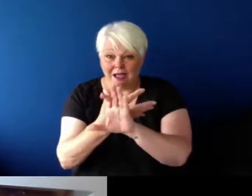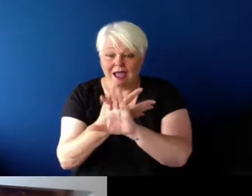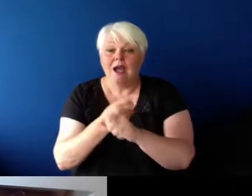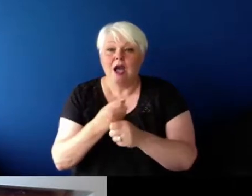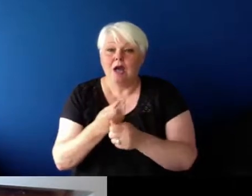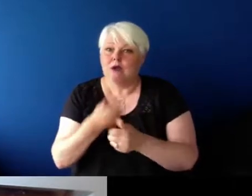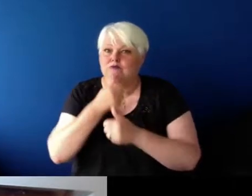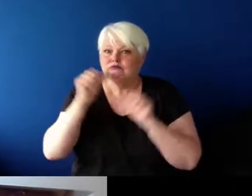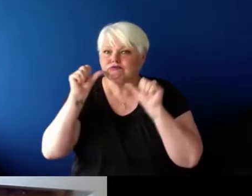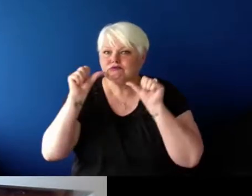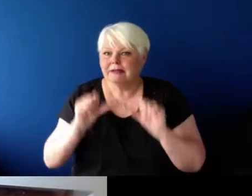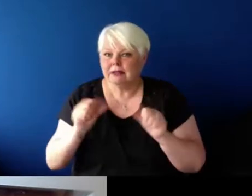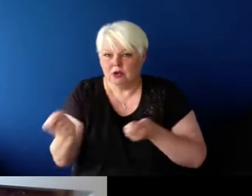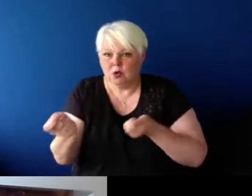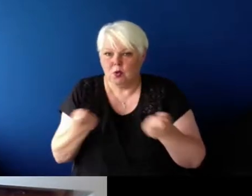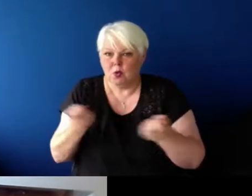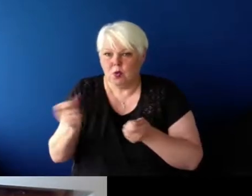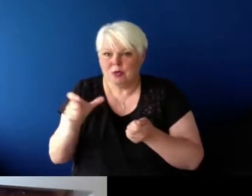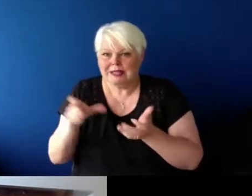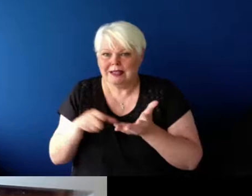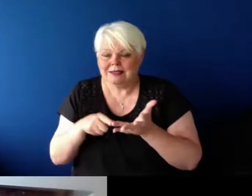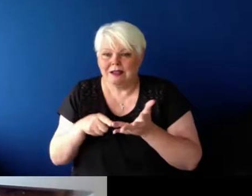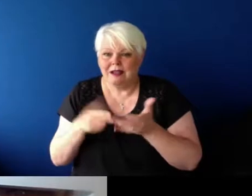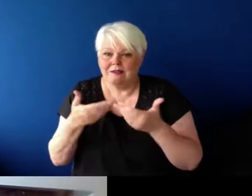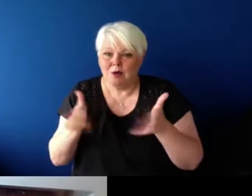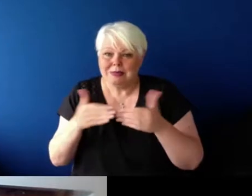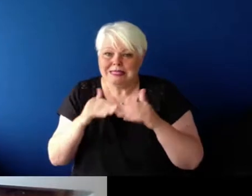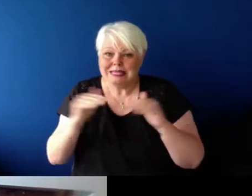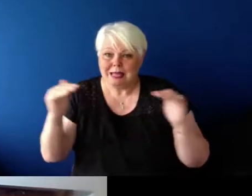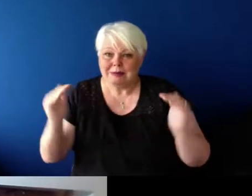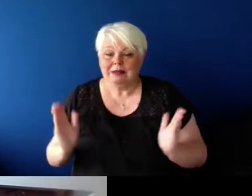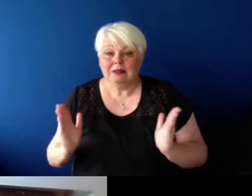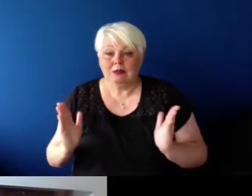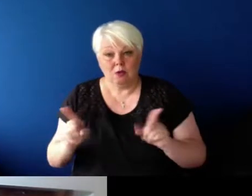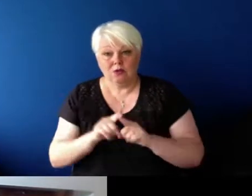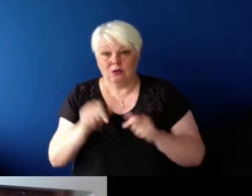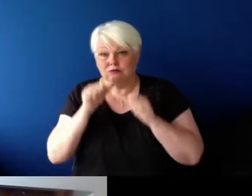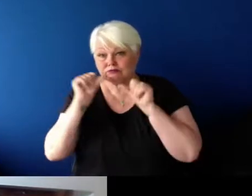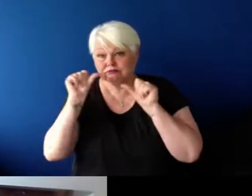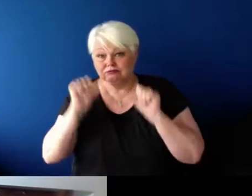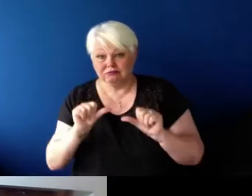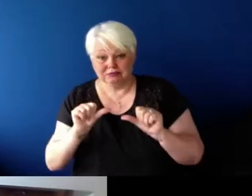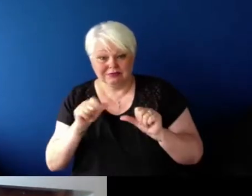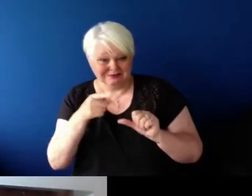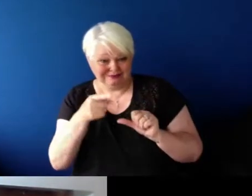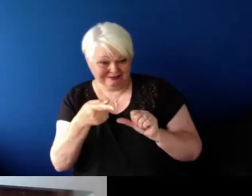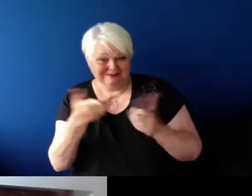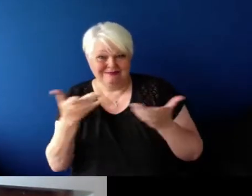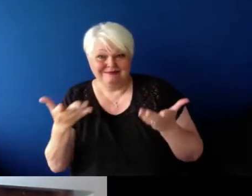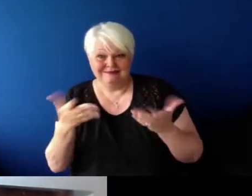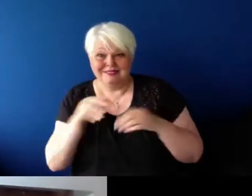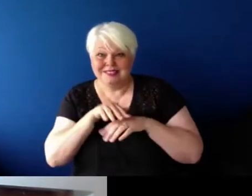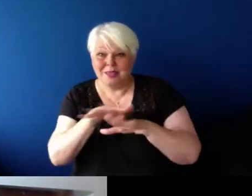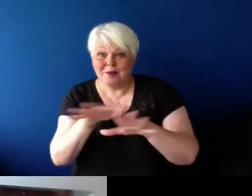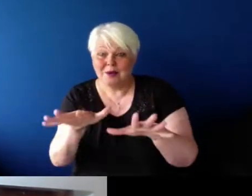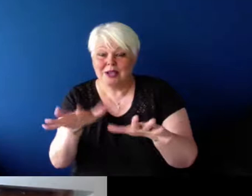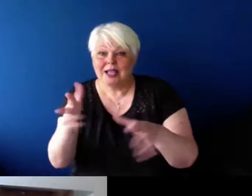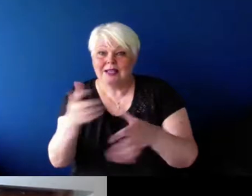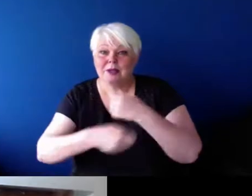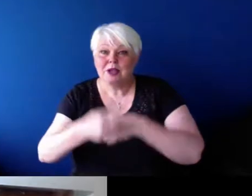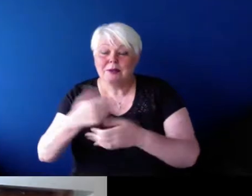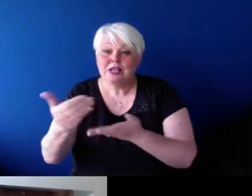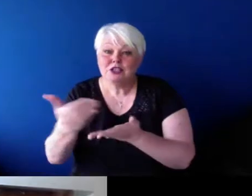the Open Table Network. And I also have the privilege of sharing that the Open Table Network is now a charity after